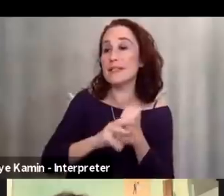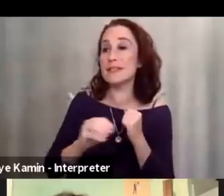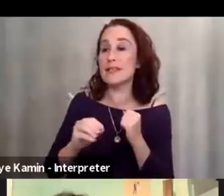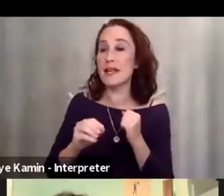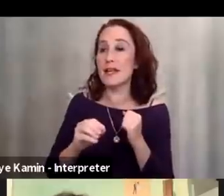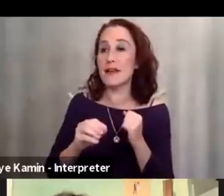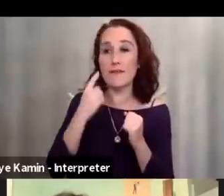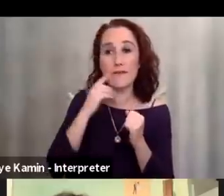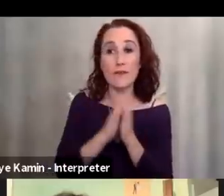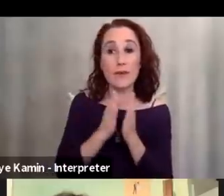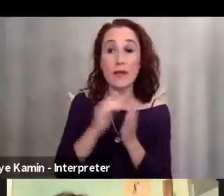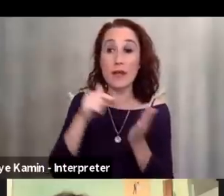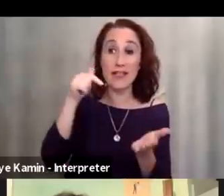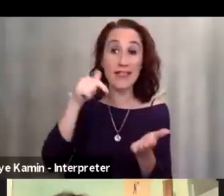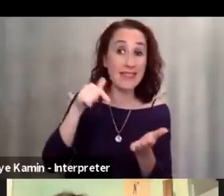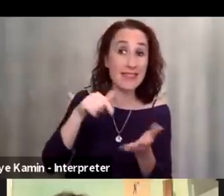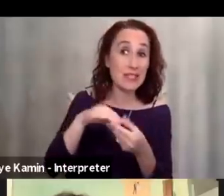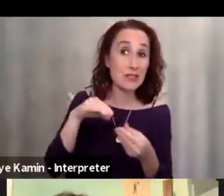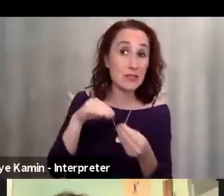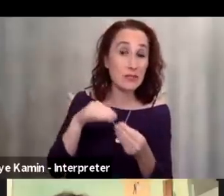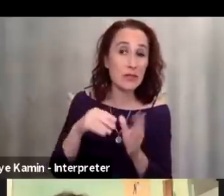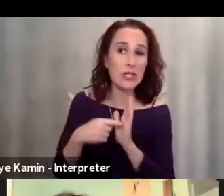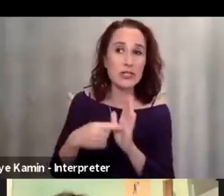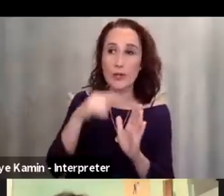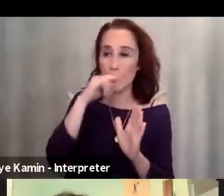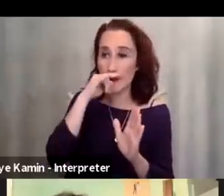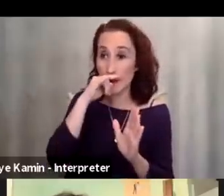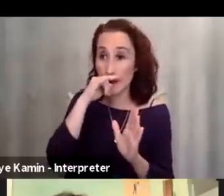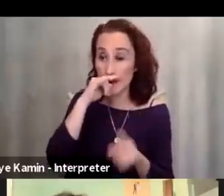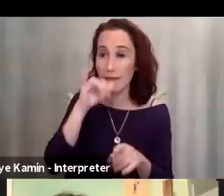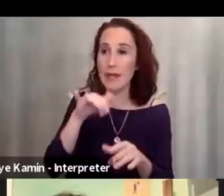like, is this a story that's going to show a kid that good can win the